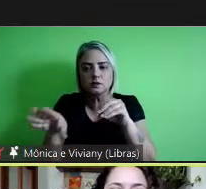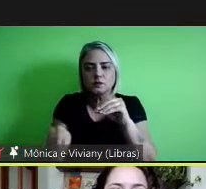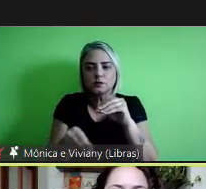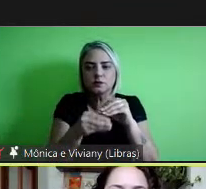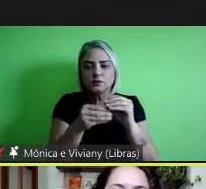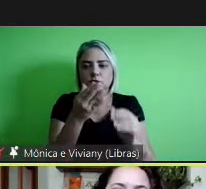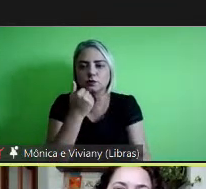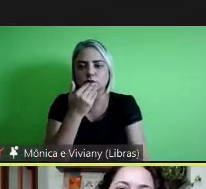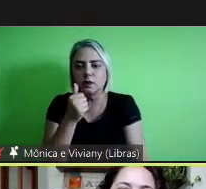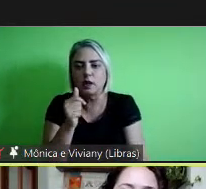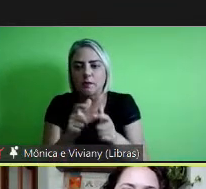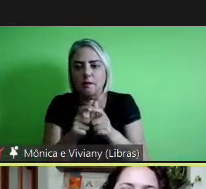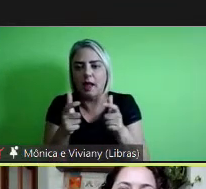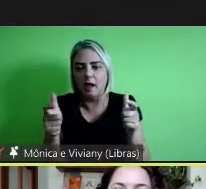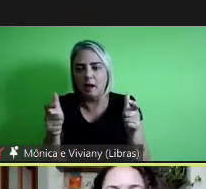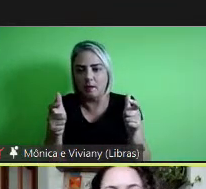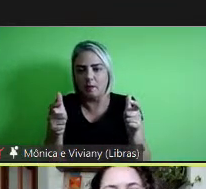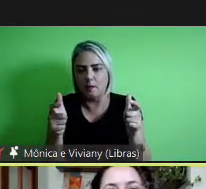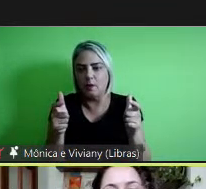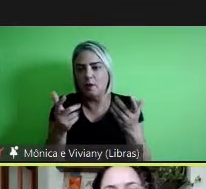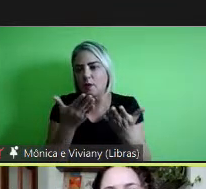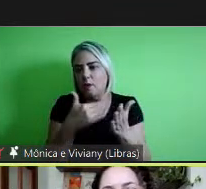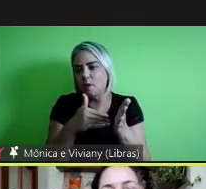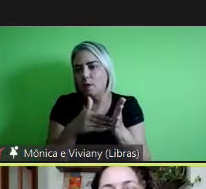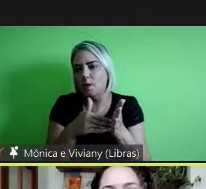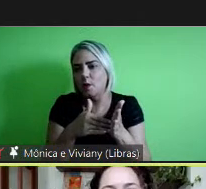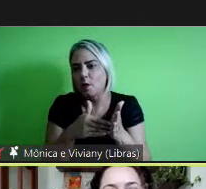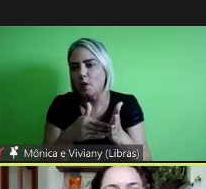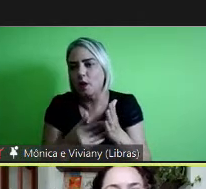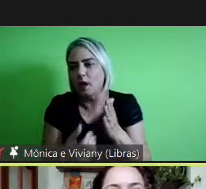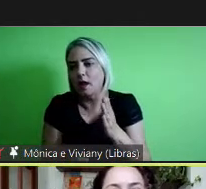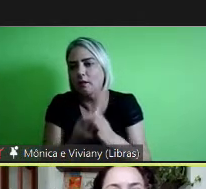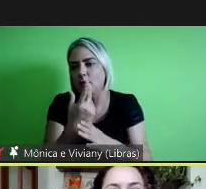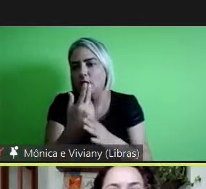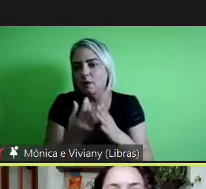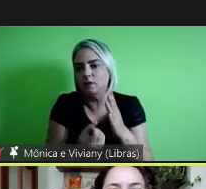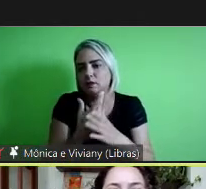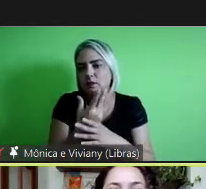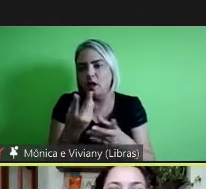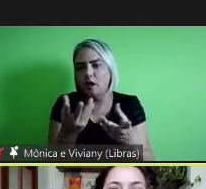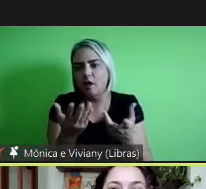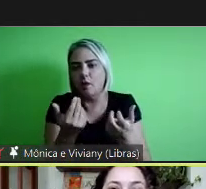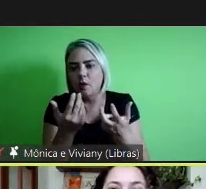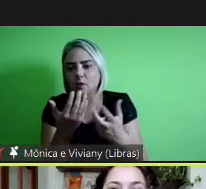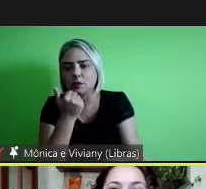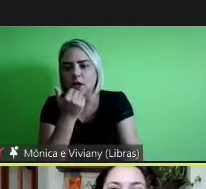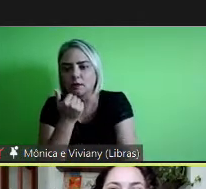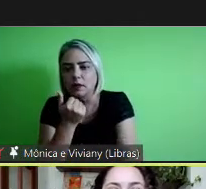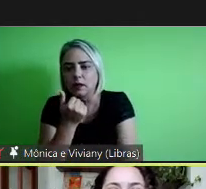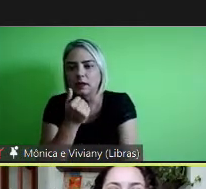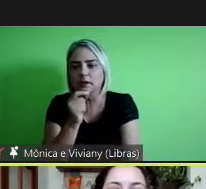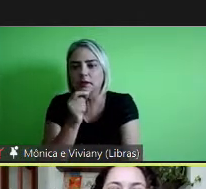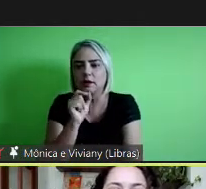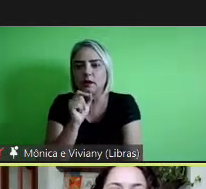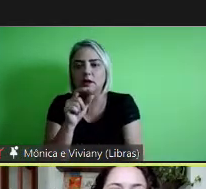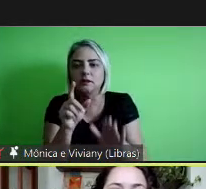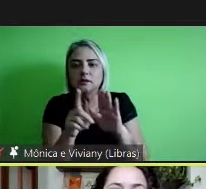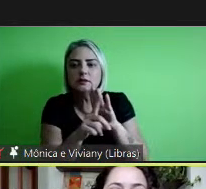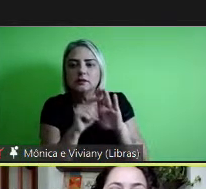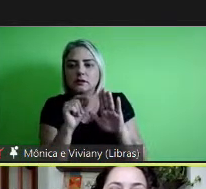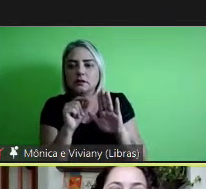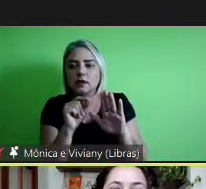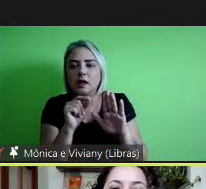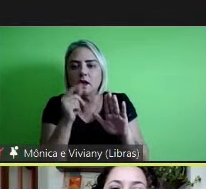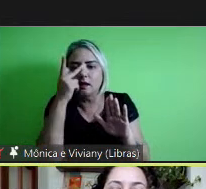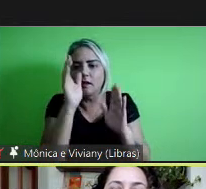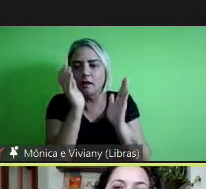of the system, a food system that includes the production chain as well as the